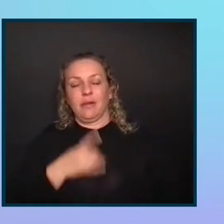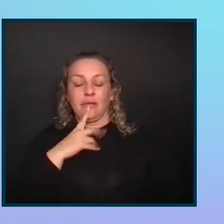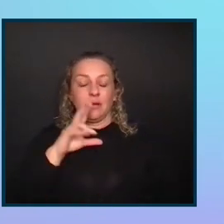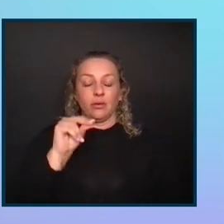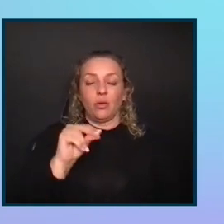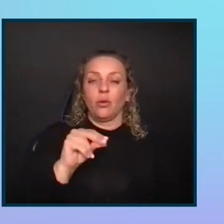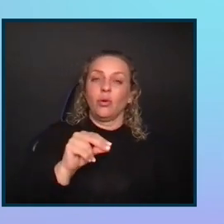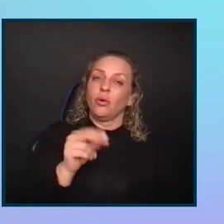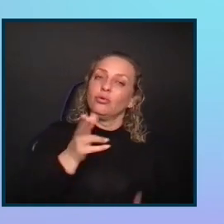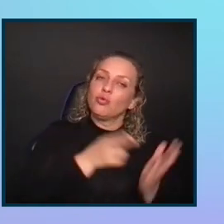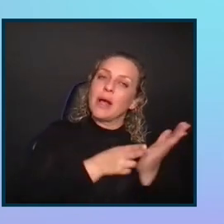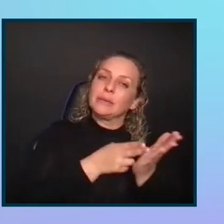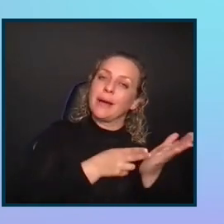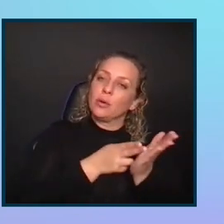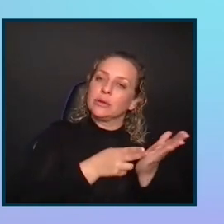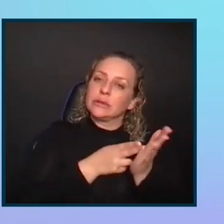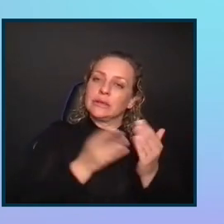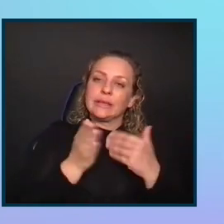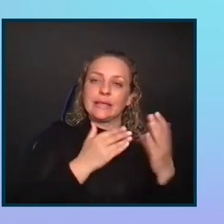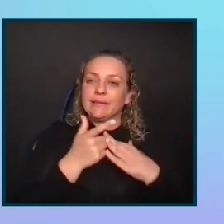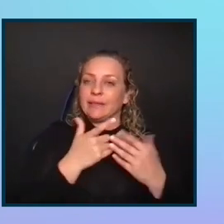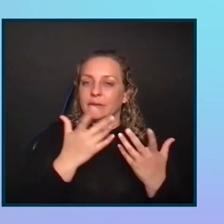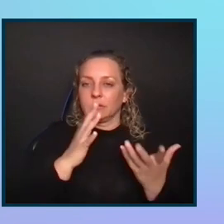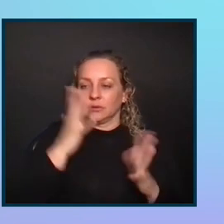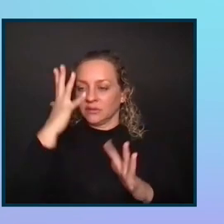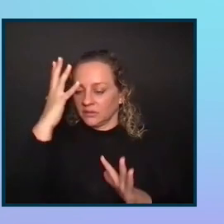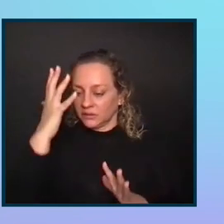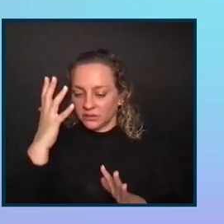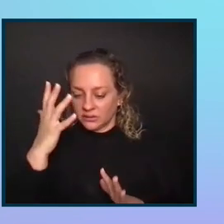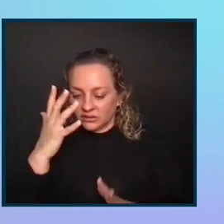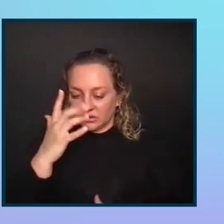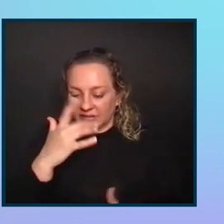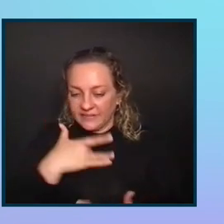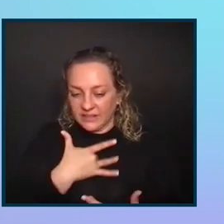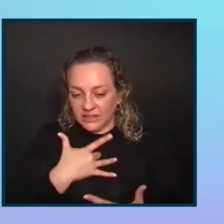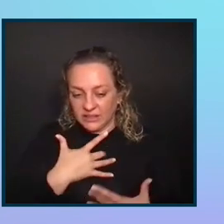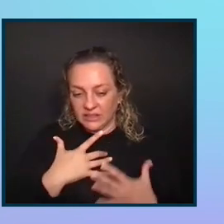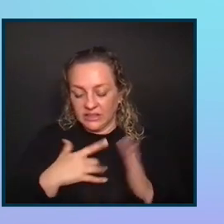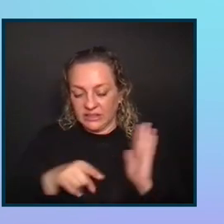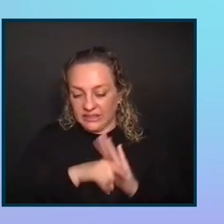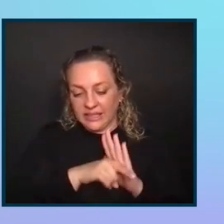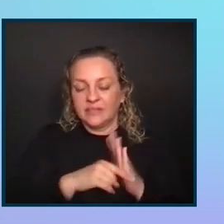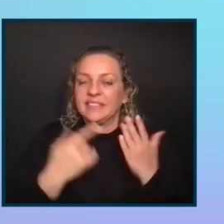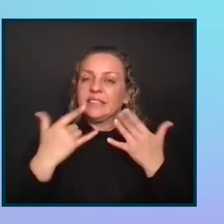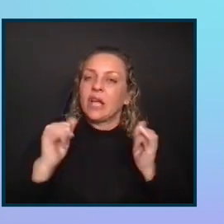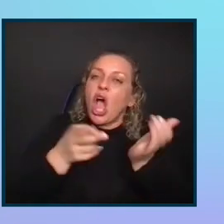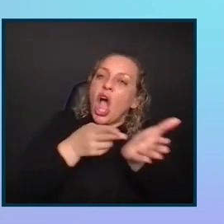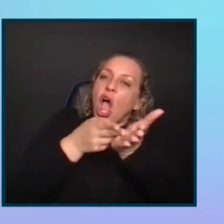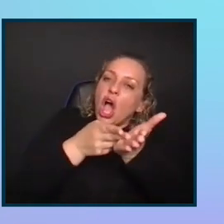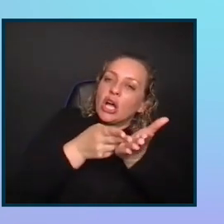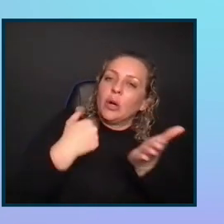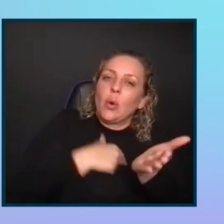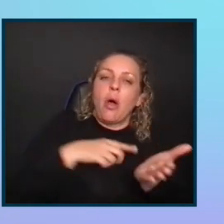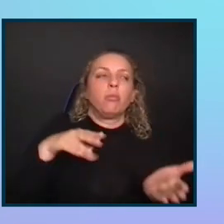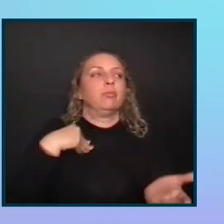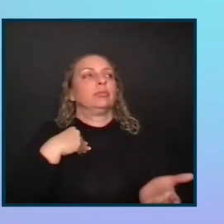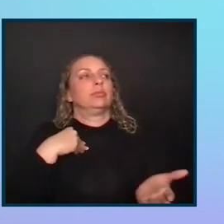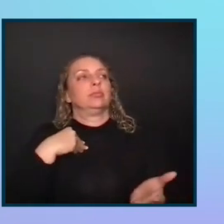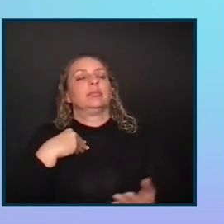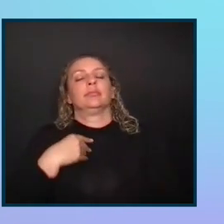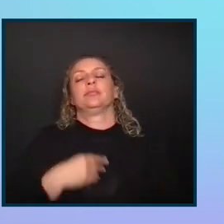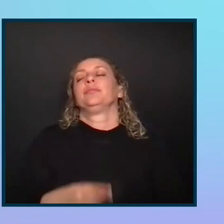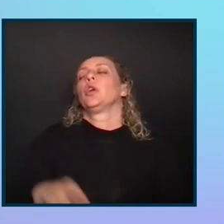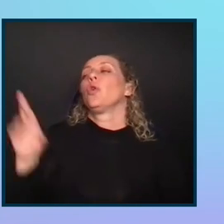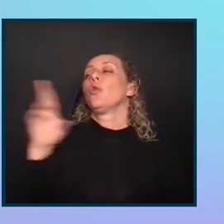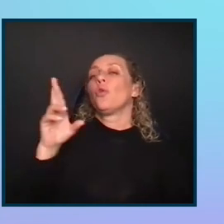I'd say go for transparency. Even if it's ugly, at least it's honest. Thanks very much, Steve. I think to stay on